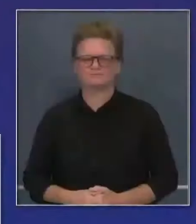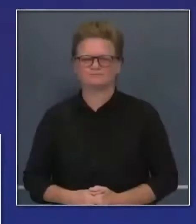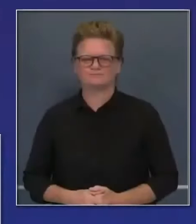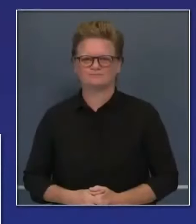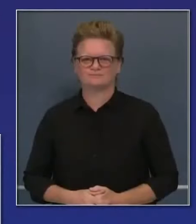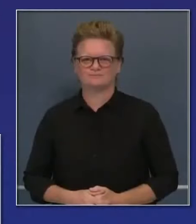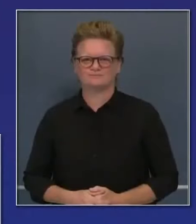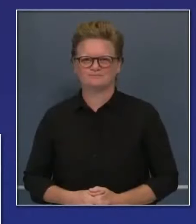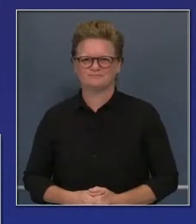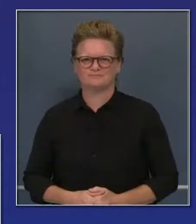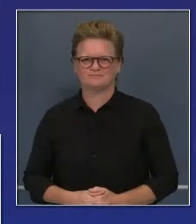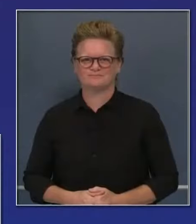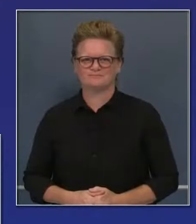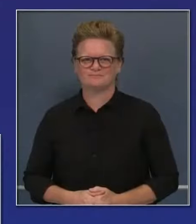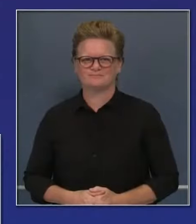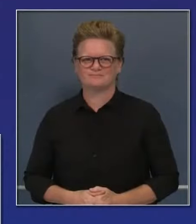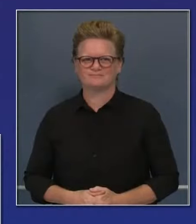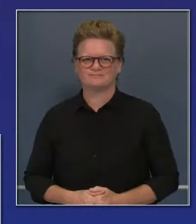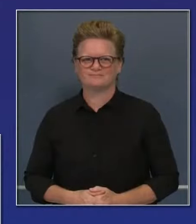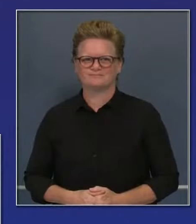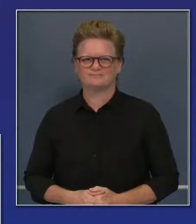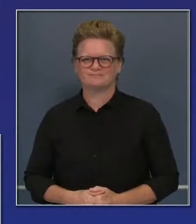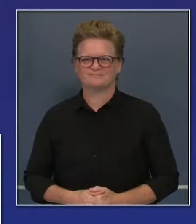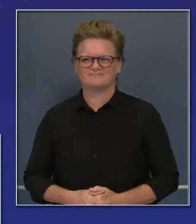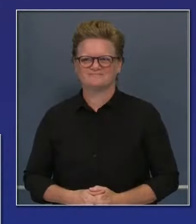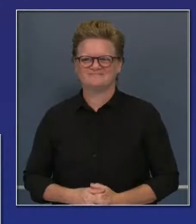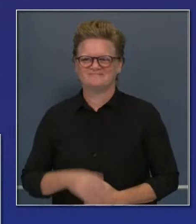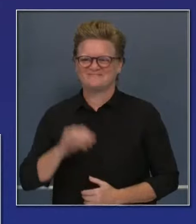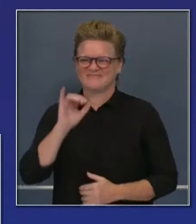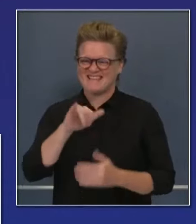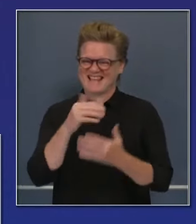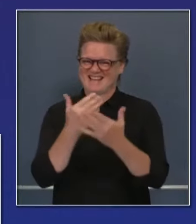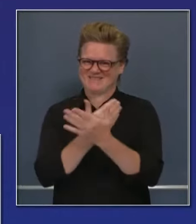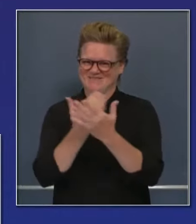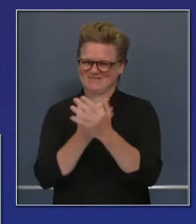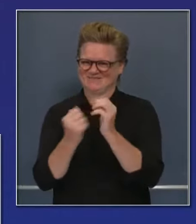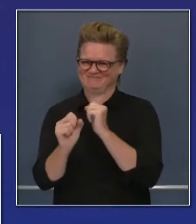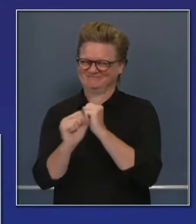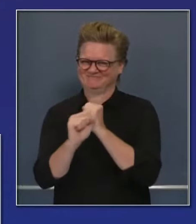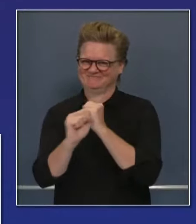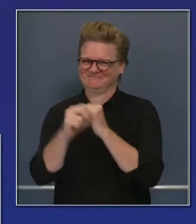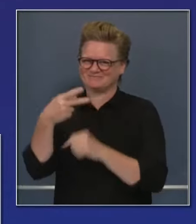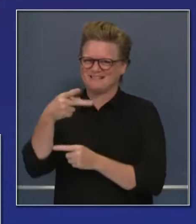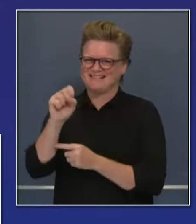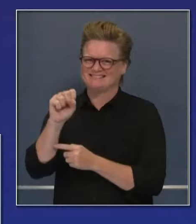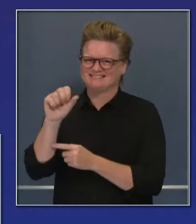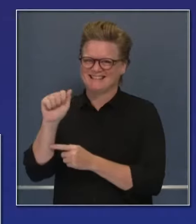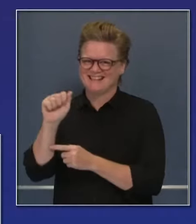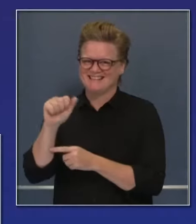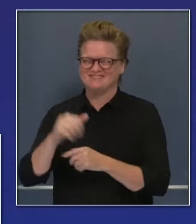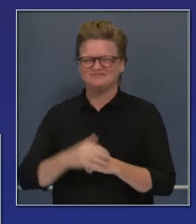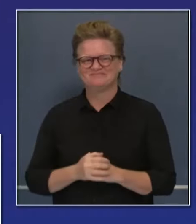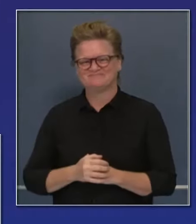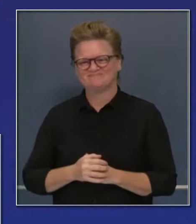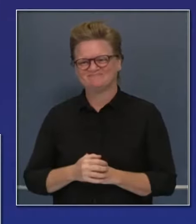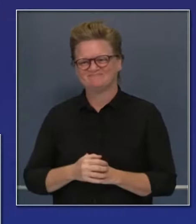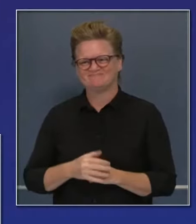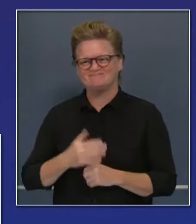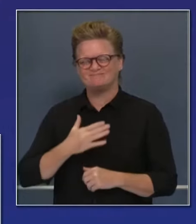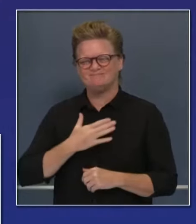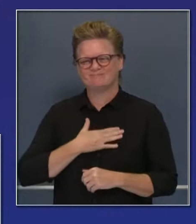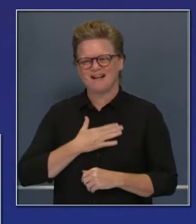together. So that's the new PSA that's coming out. I know it will at least fill one of my 4 kids'